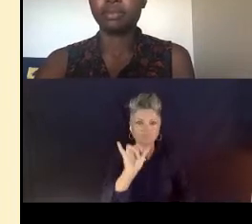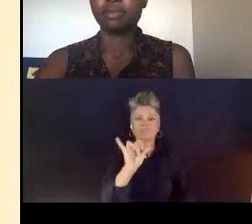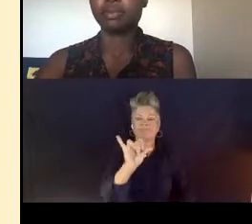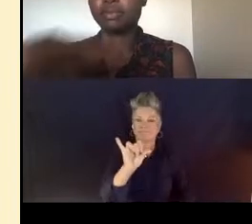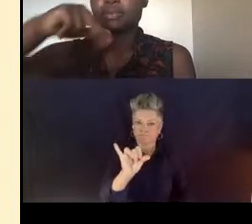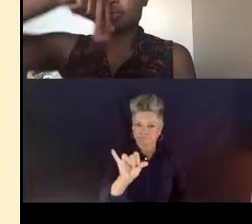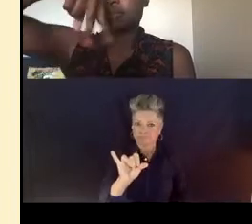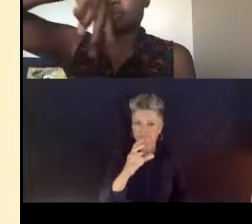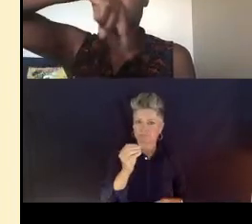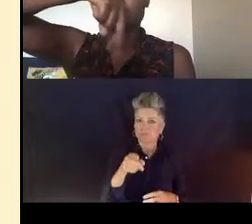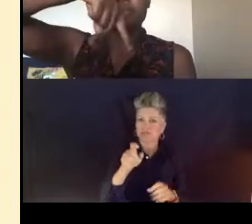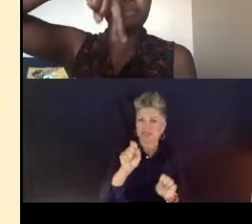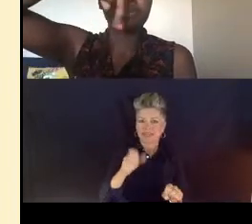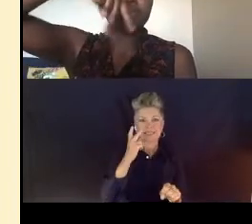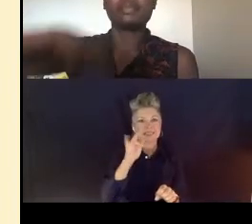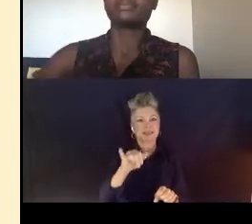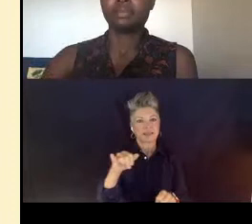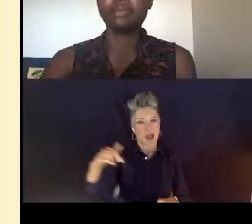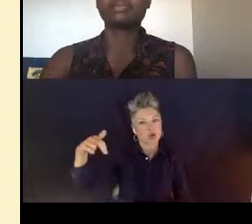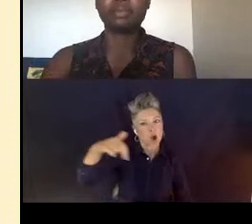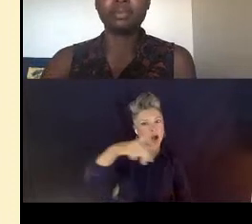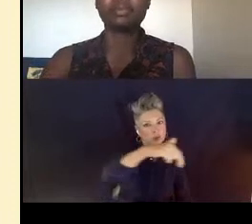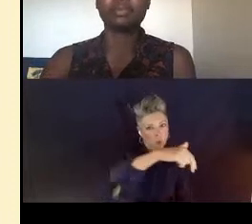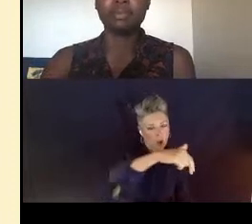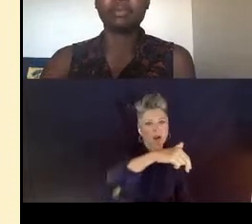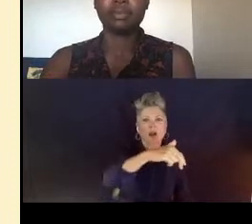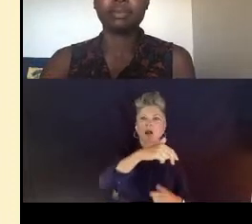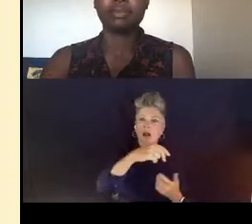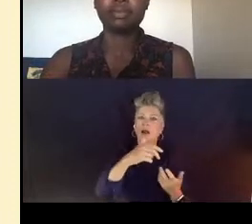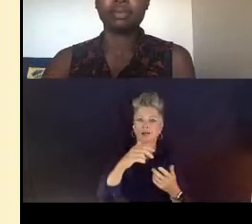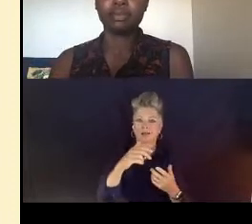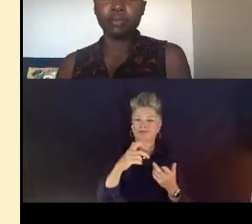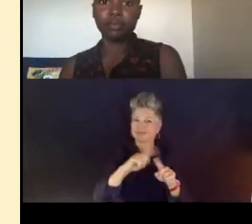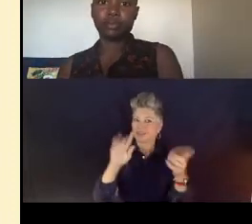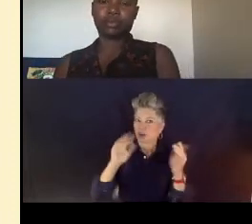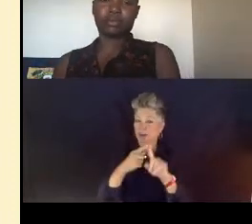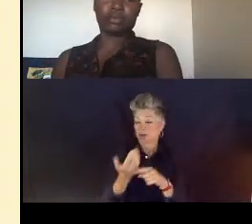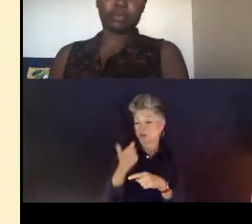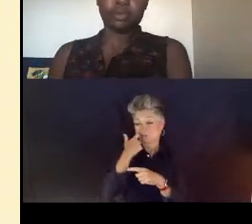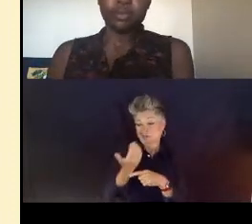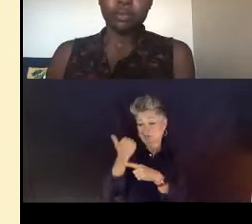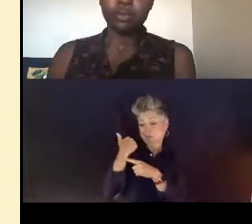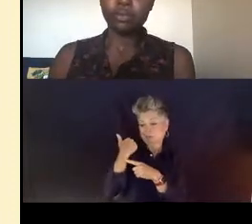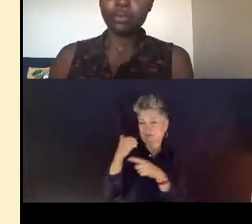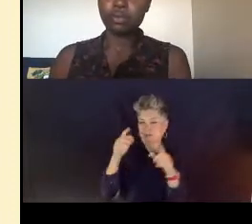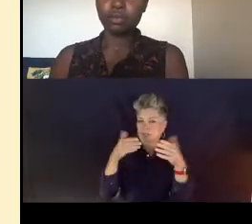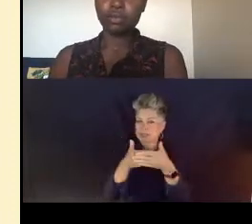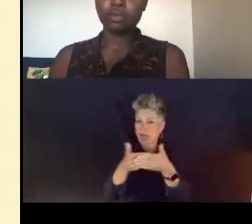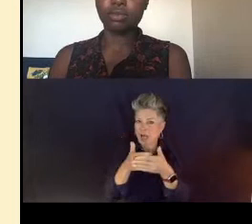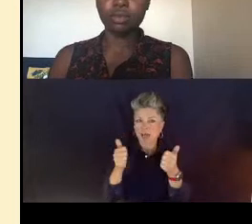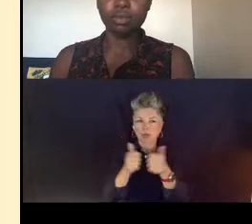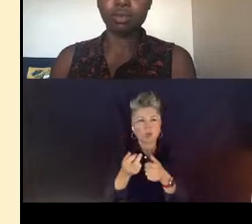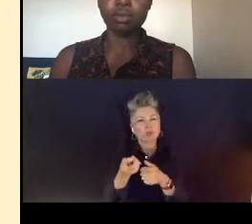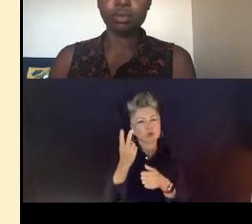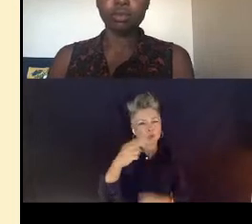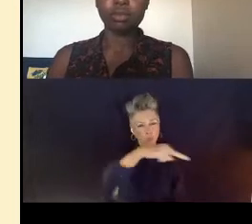so they can actually see the crosswalk, unlike the previous slide that I showed you with just the fainted 2 white